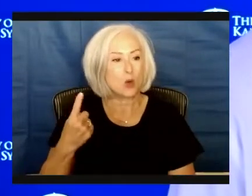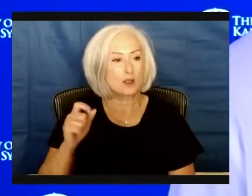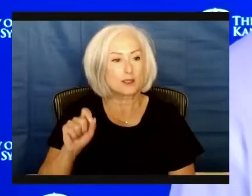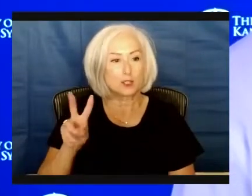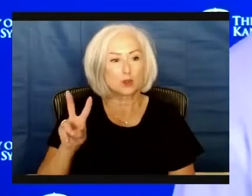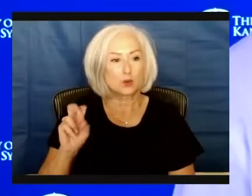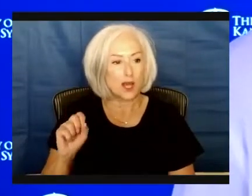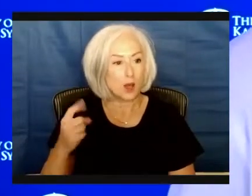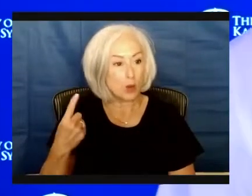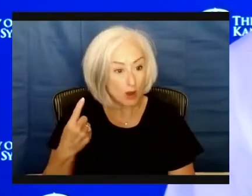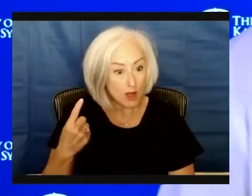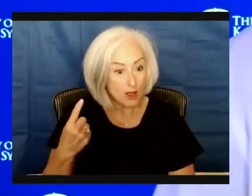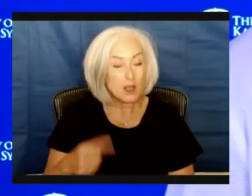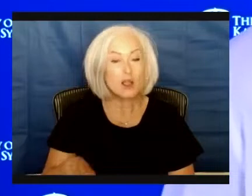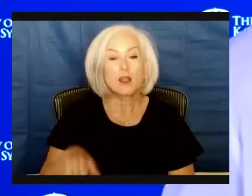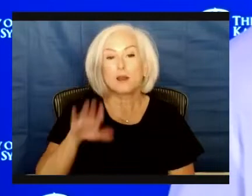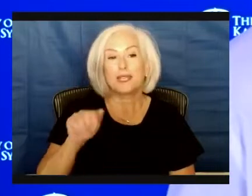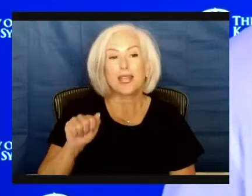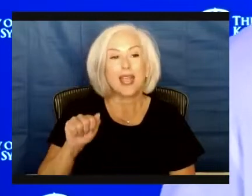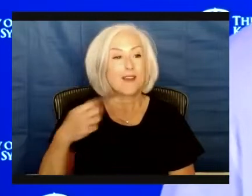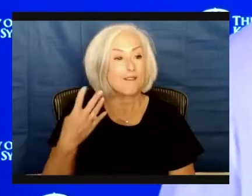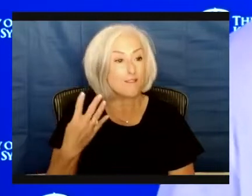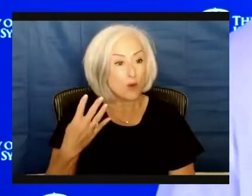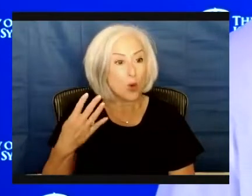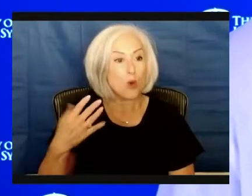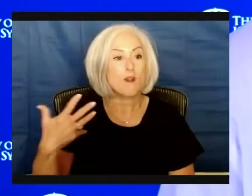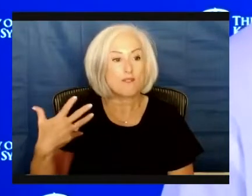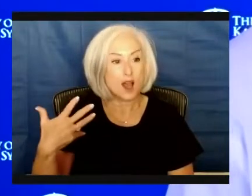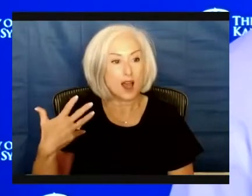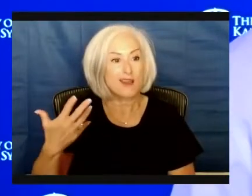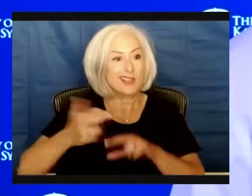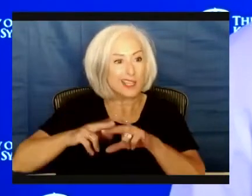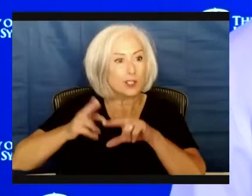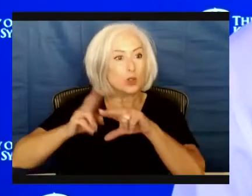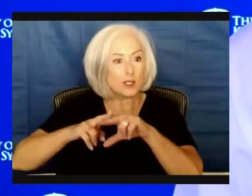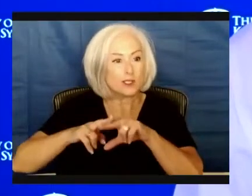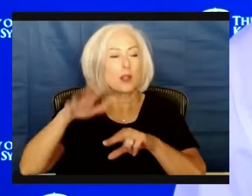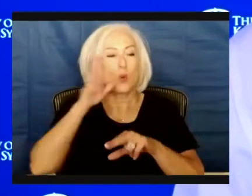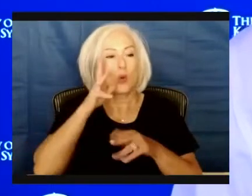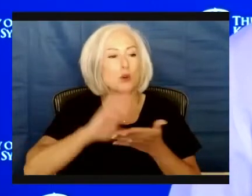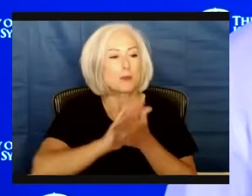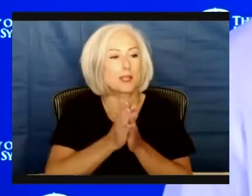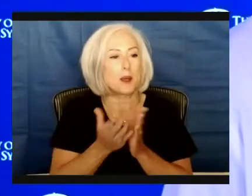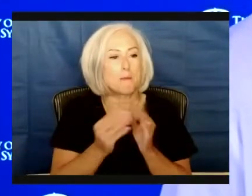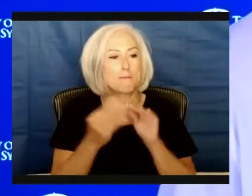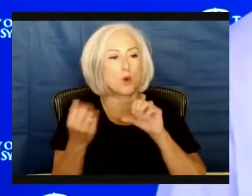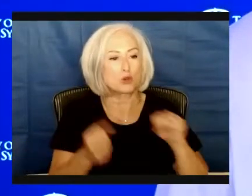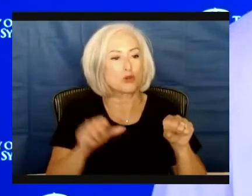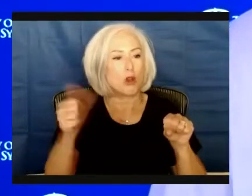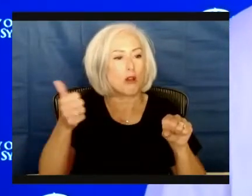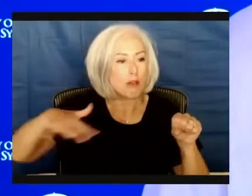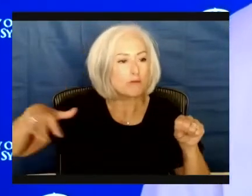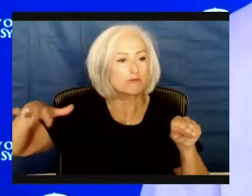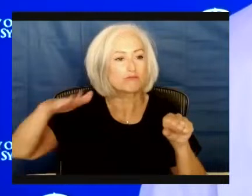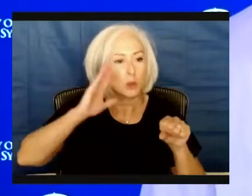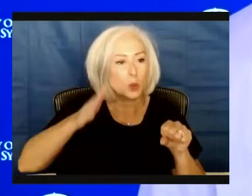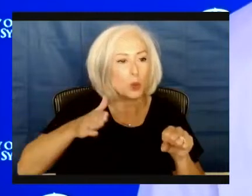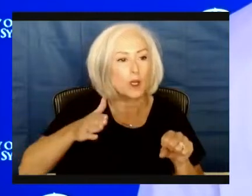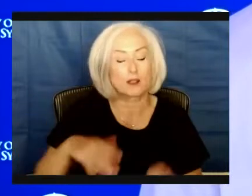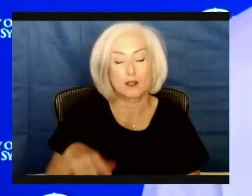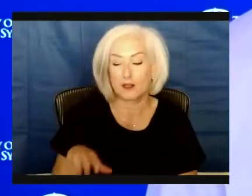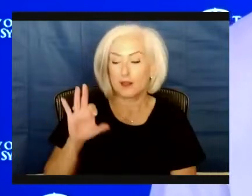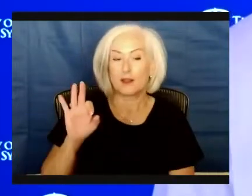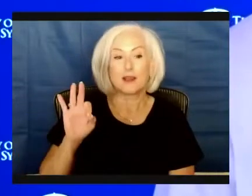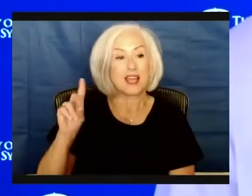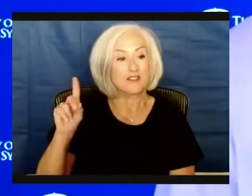United States is increasing. We know it's increased to become dominant other places as well. Interestingly, that FDA group, or that independent group